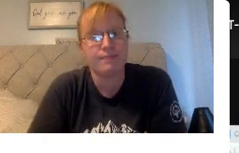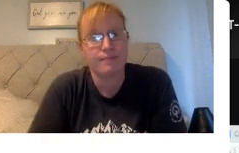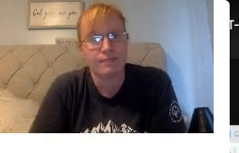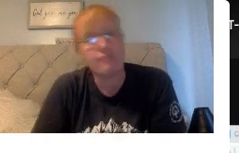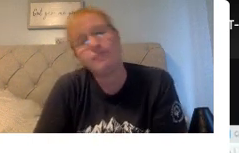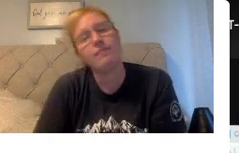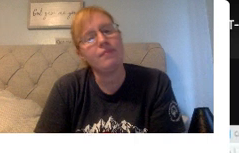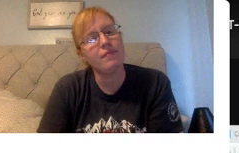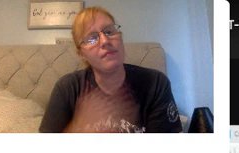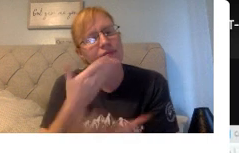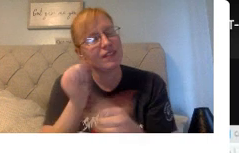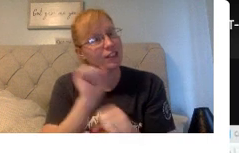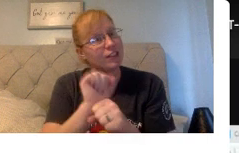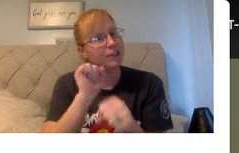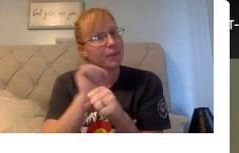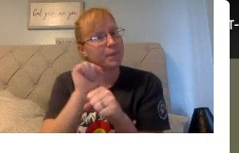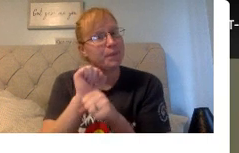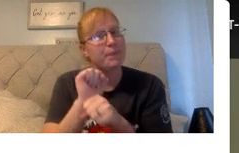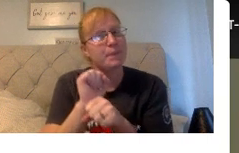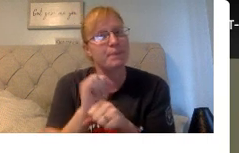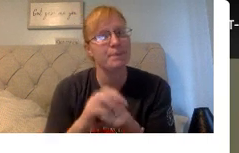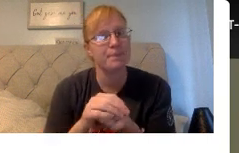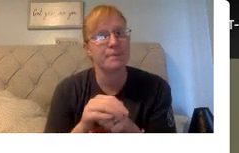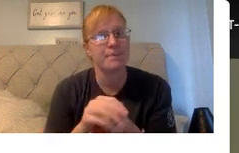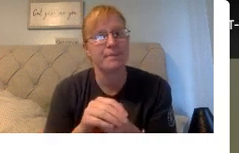Good job, guys. All right.